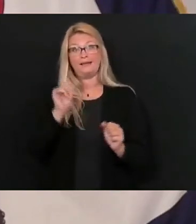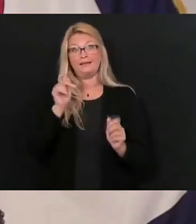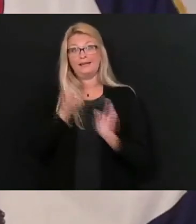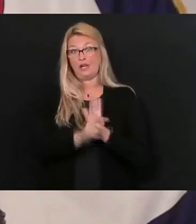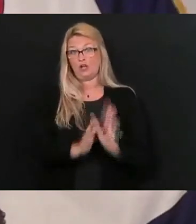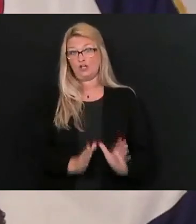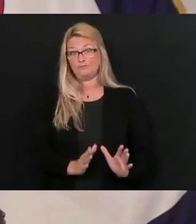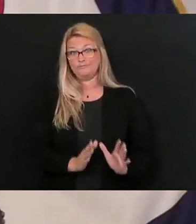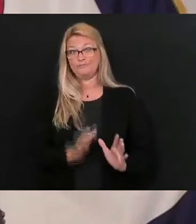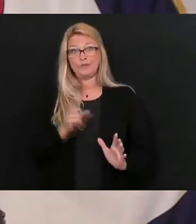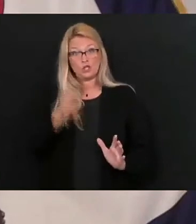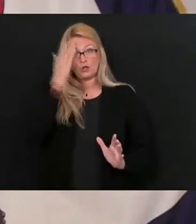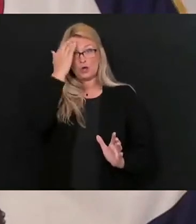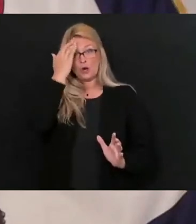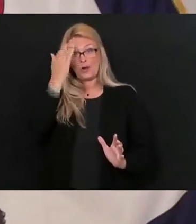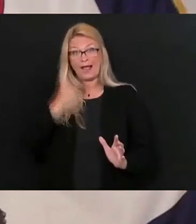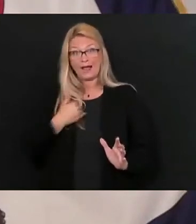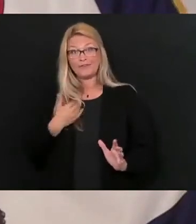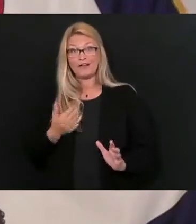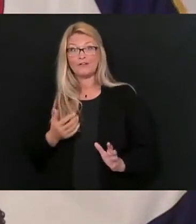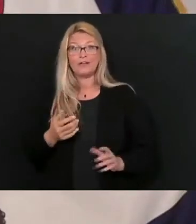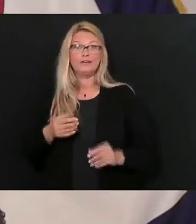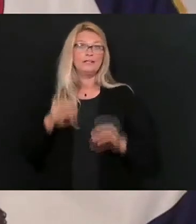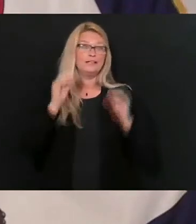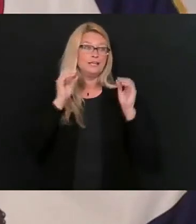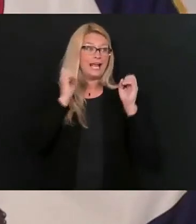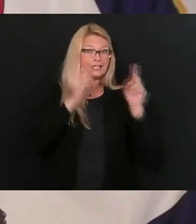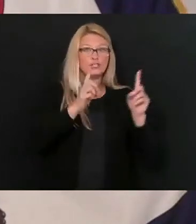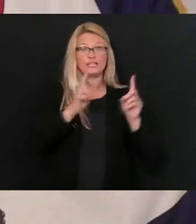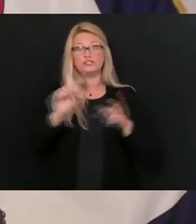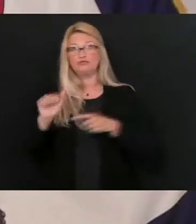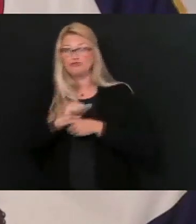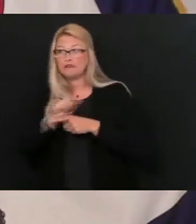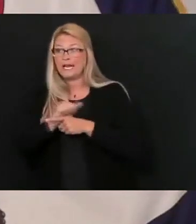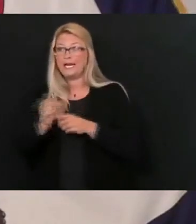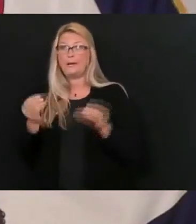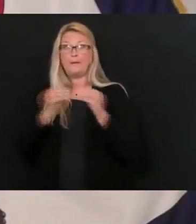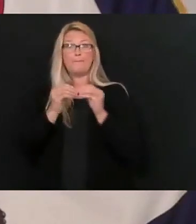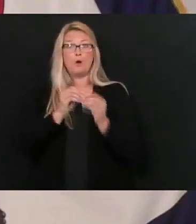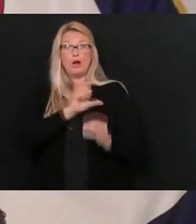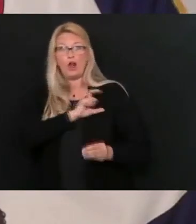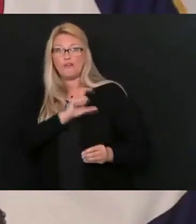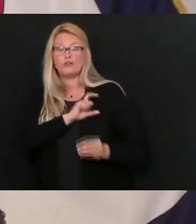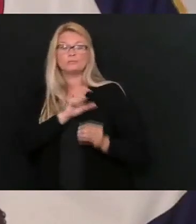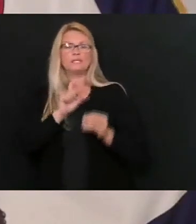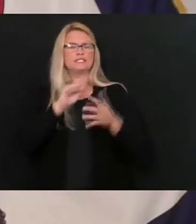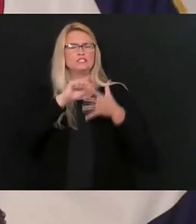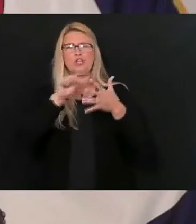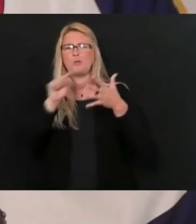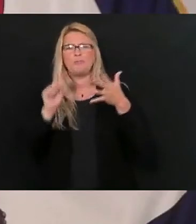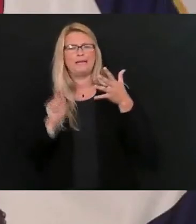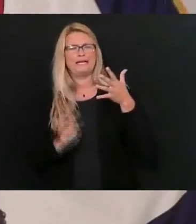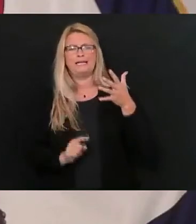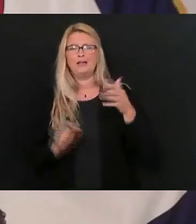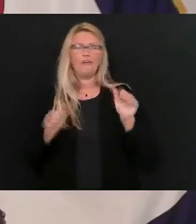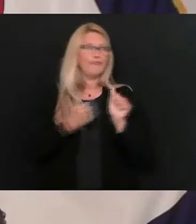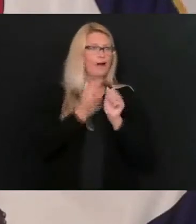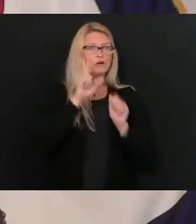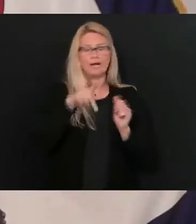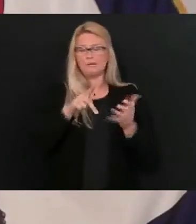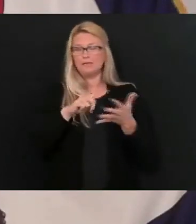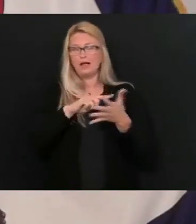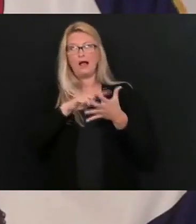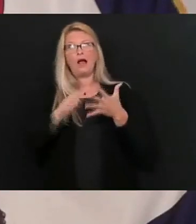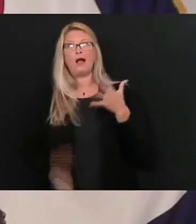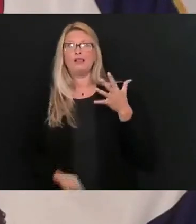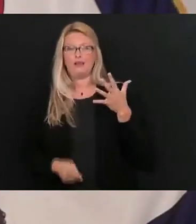know you got to have treatment, you got to have training, you got to have additional law enforcement, so many different things, follow up, all the